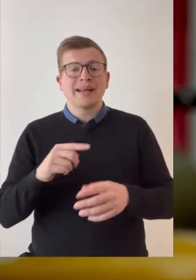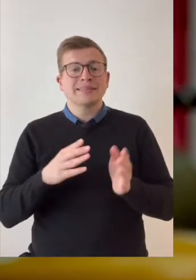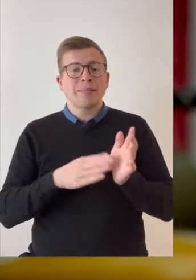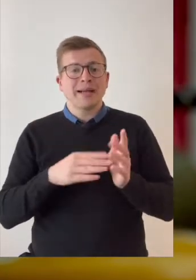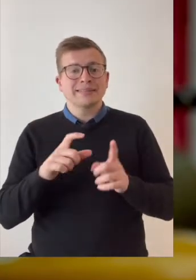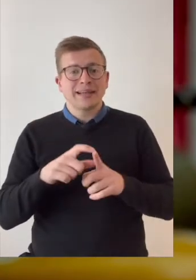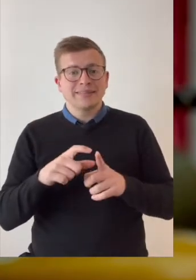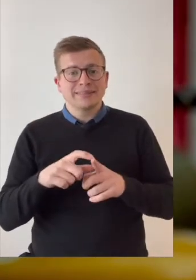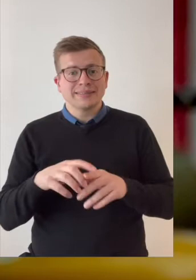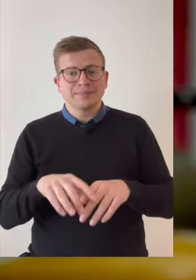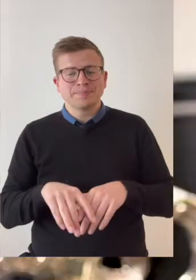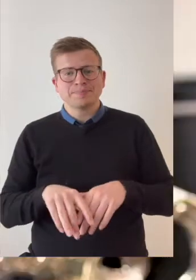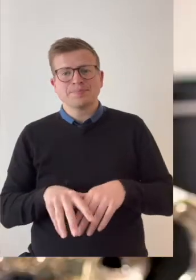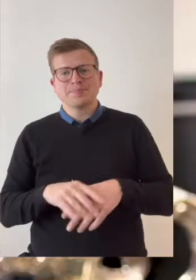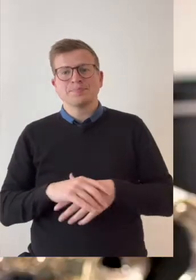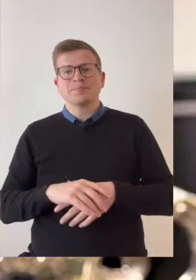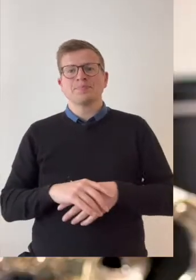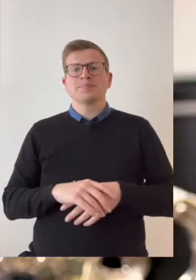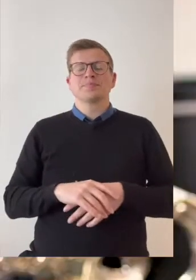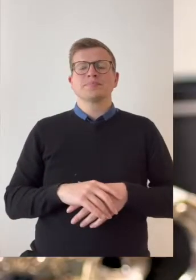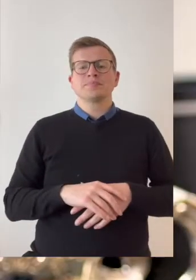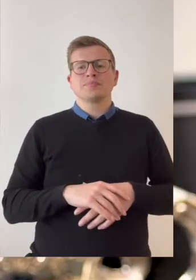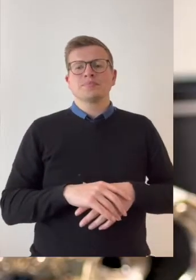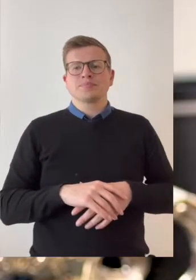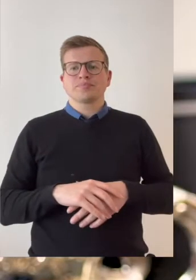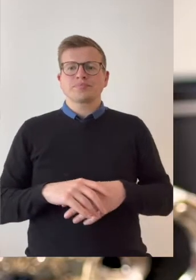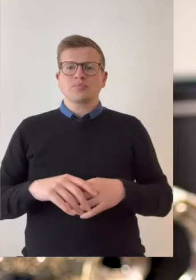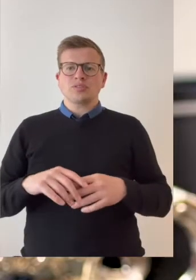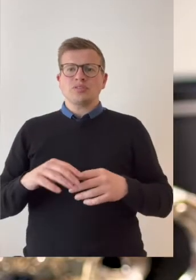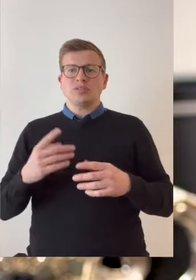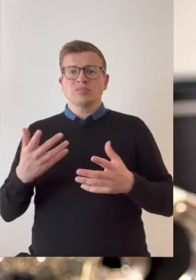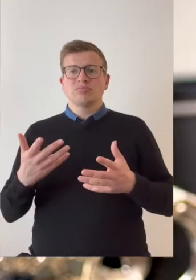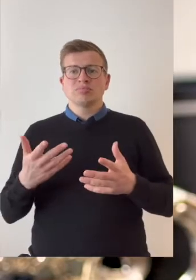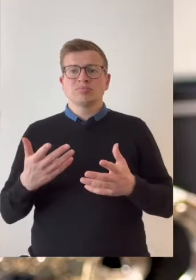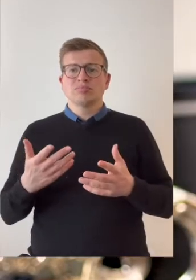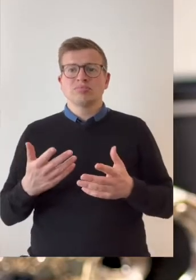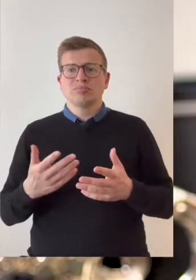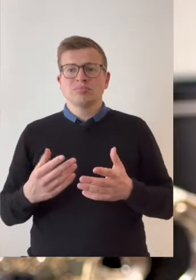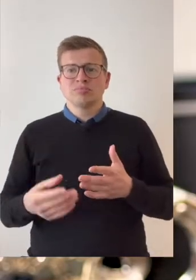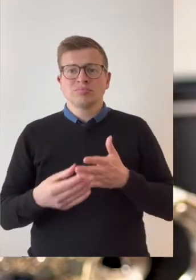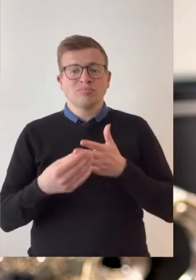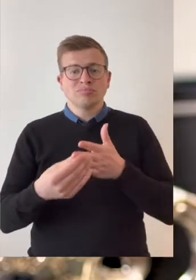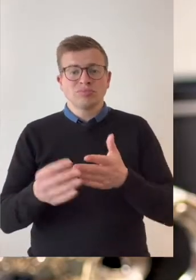and Mike Davies. And so